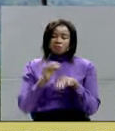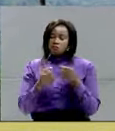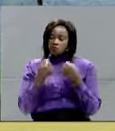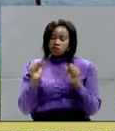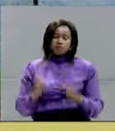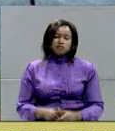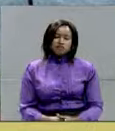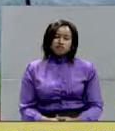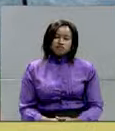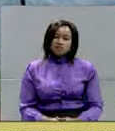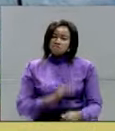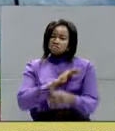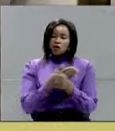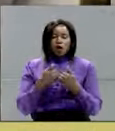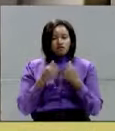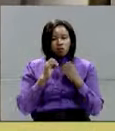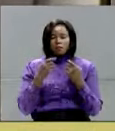the trend has started changing.